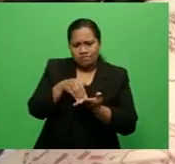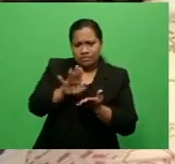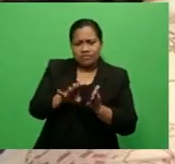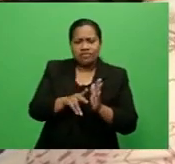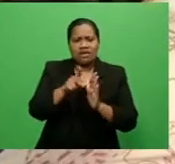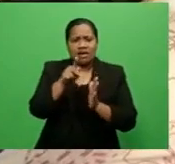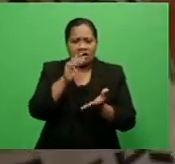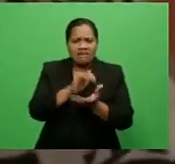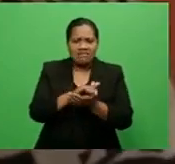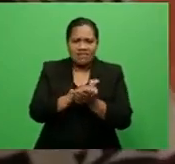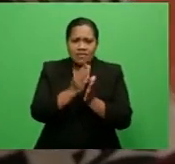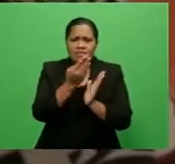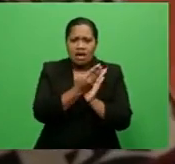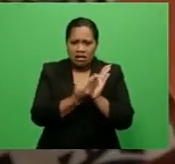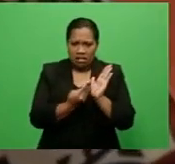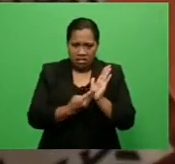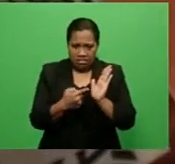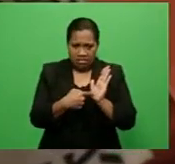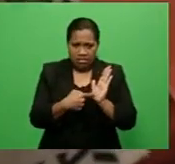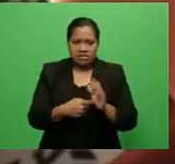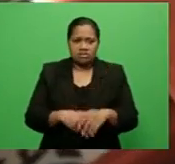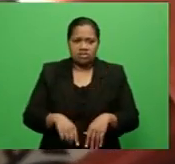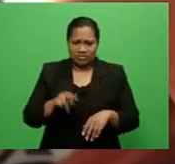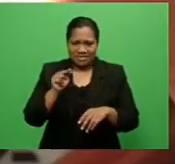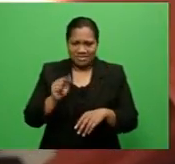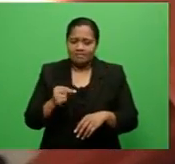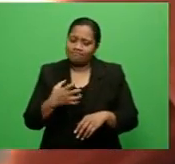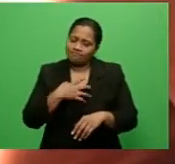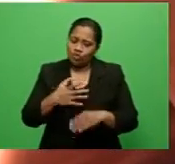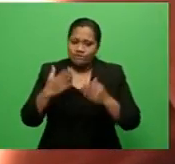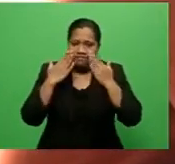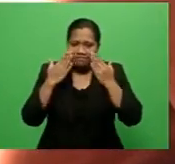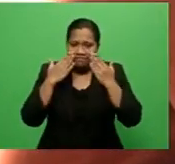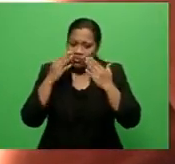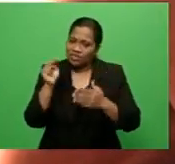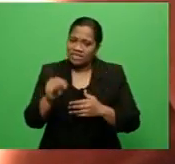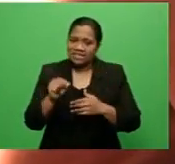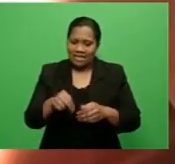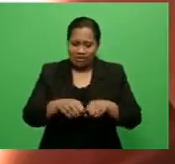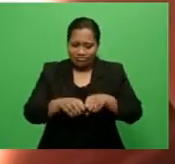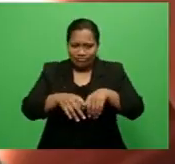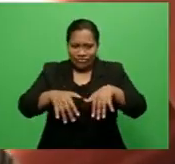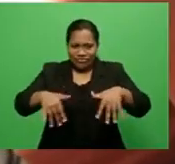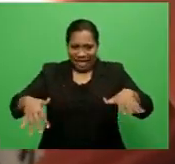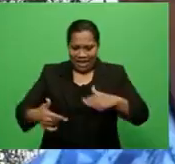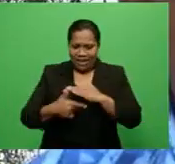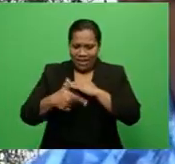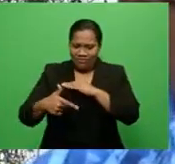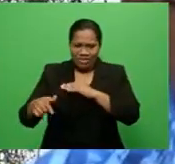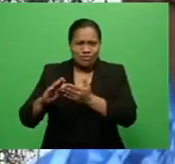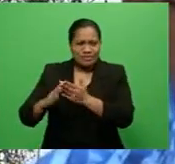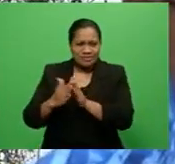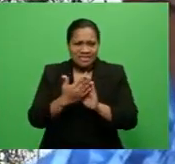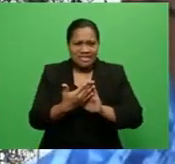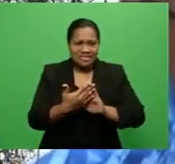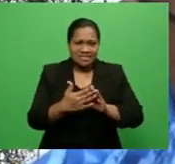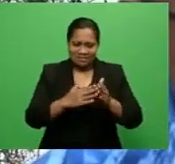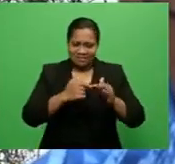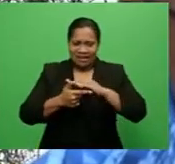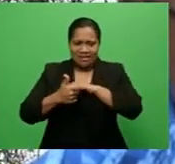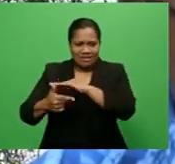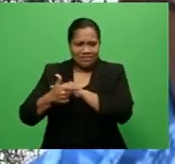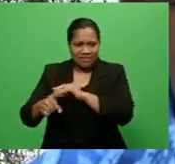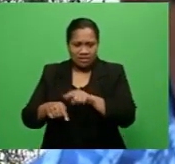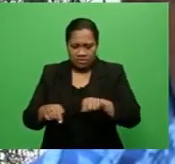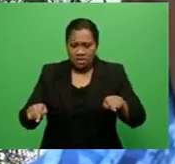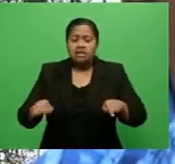Ministry believes more awareness is needed at the grassroots level. And that's what the task force is trying to do, is take the standard down to